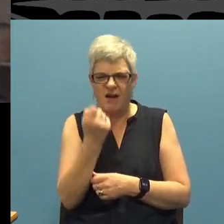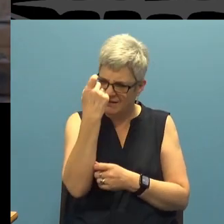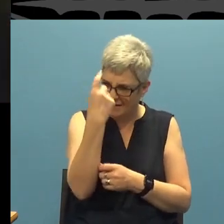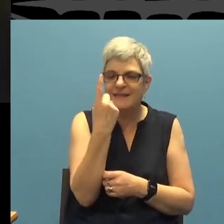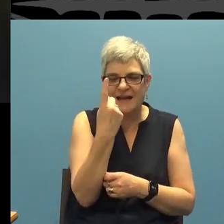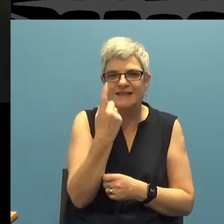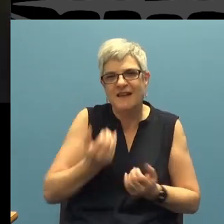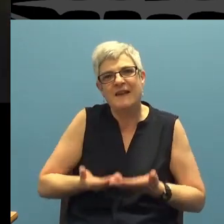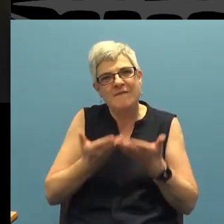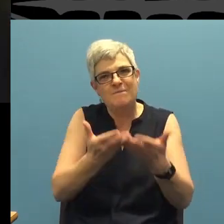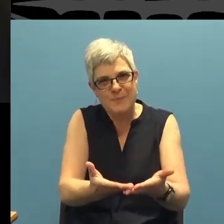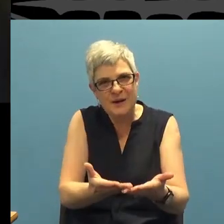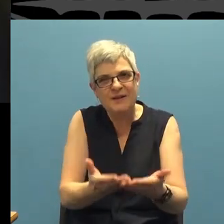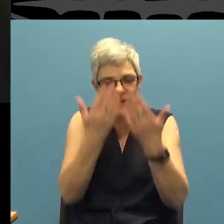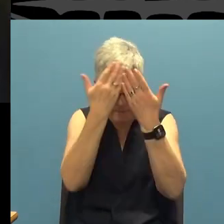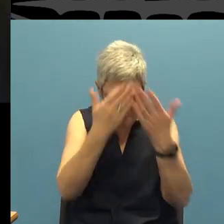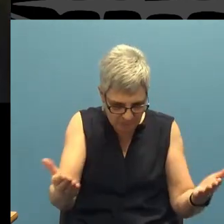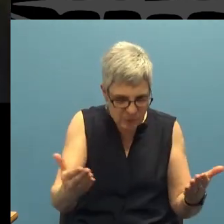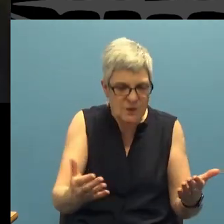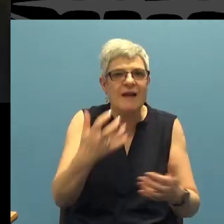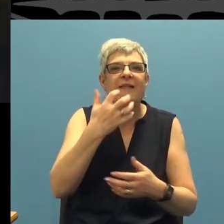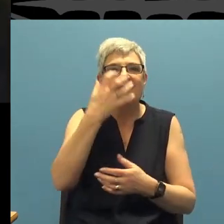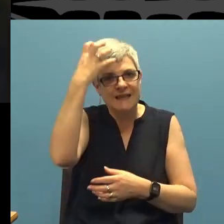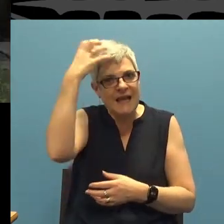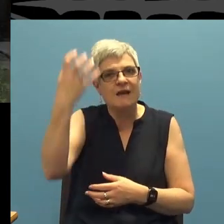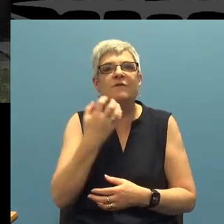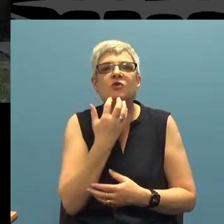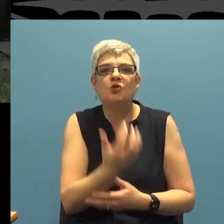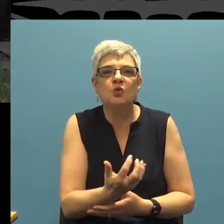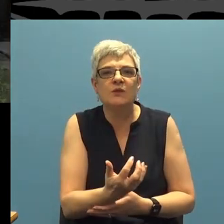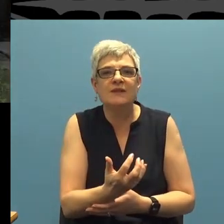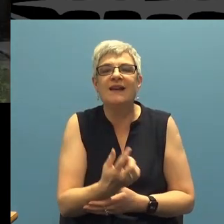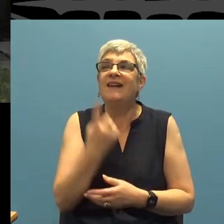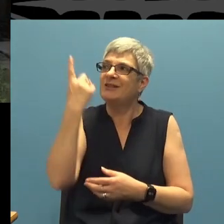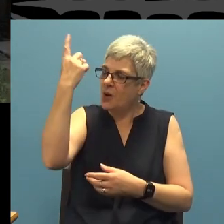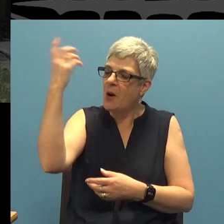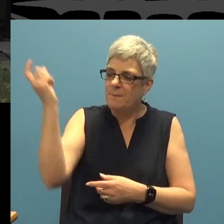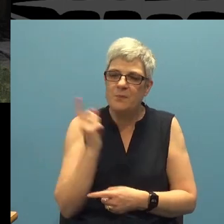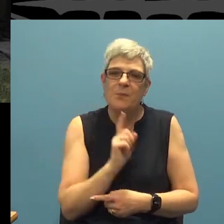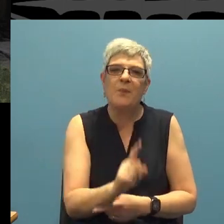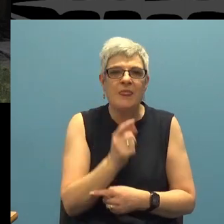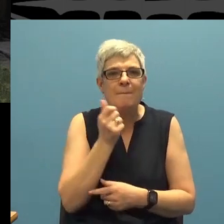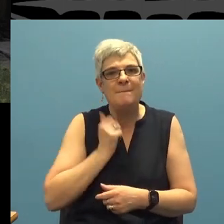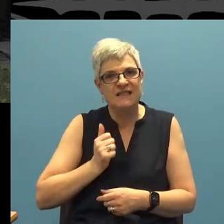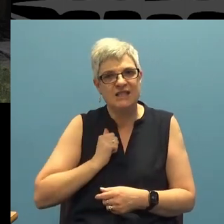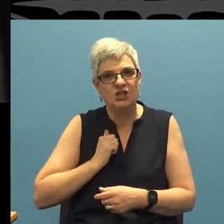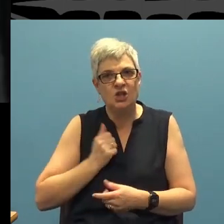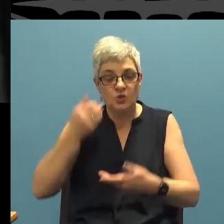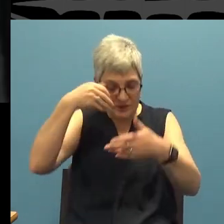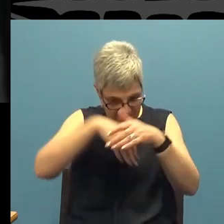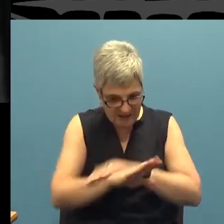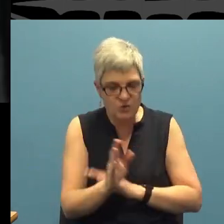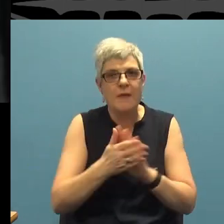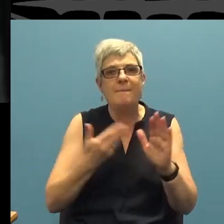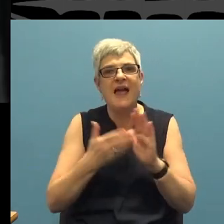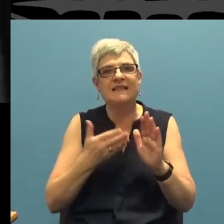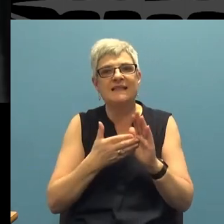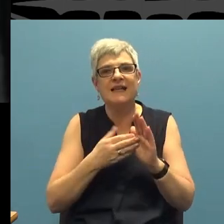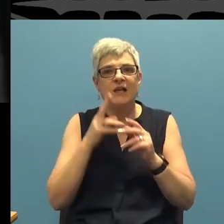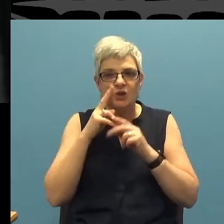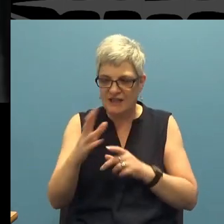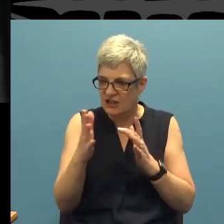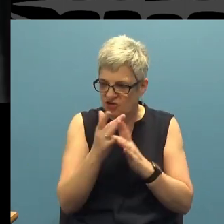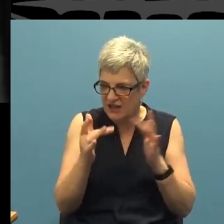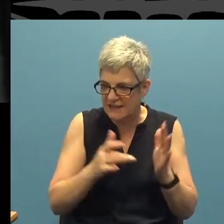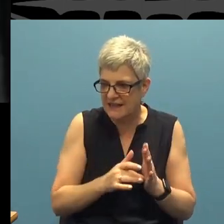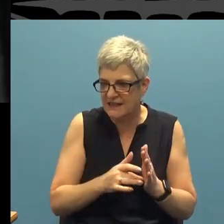gave gifts and paid homage to little King of the Jews. See, God brought the message, so they entered the mess to see Jesus'